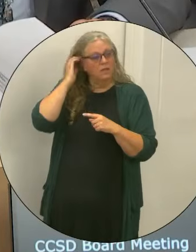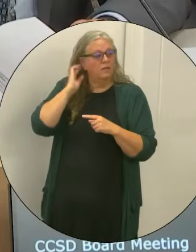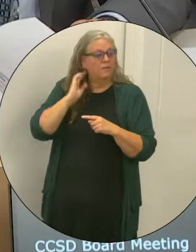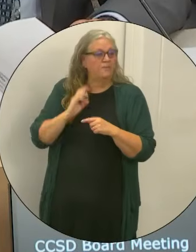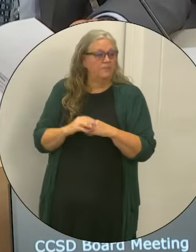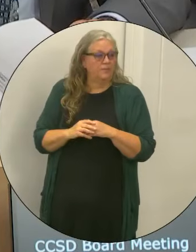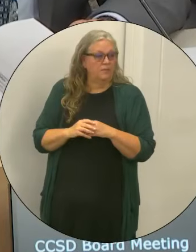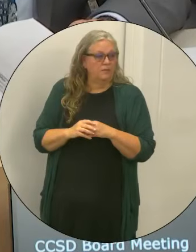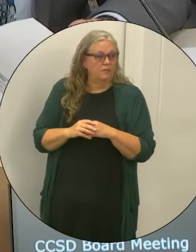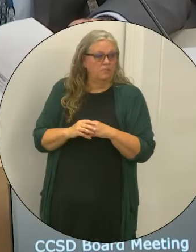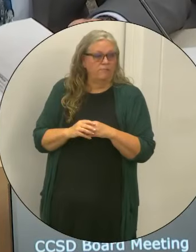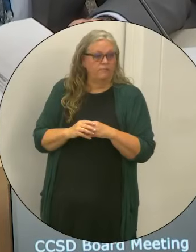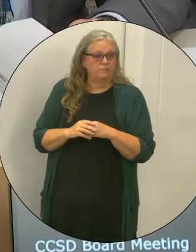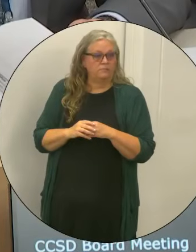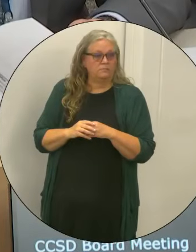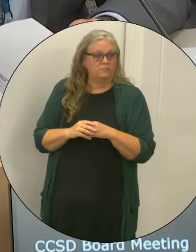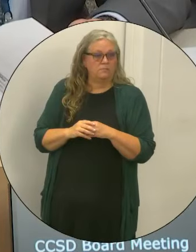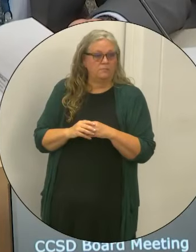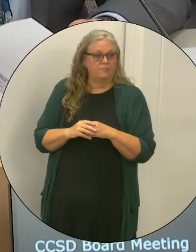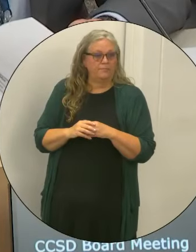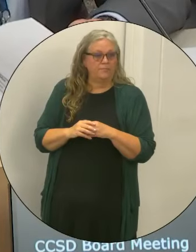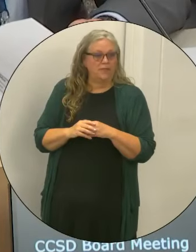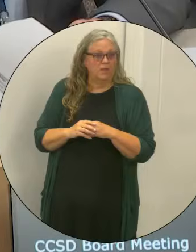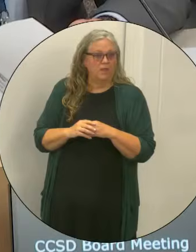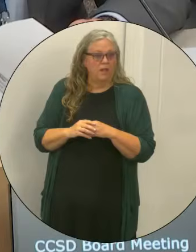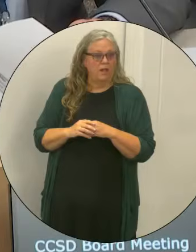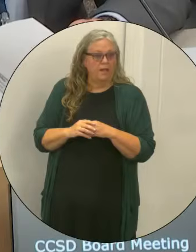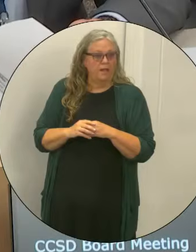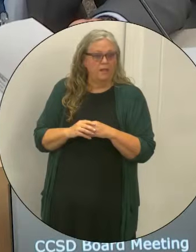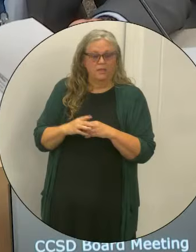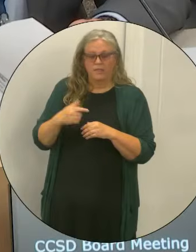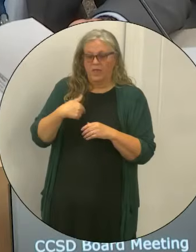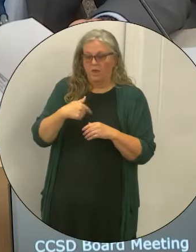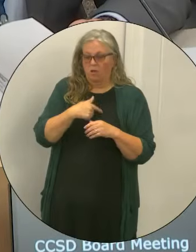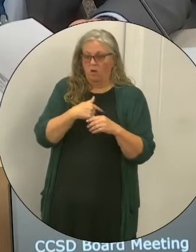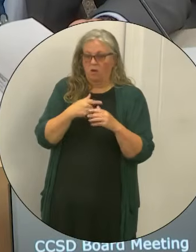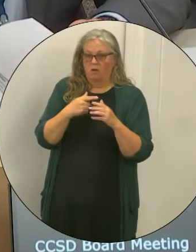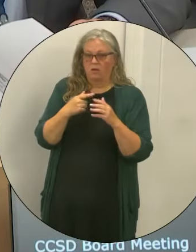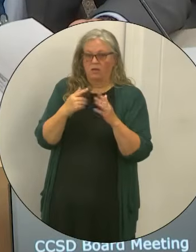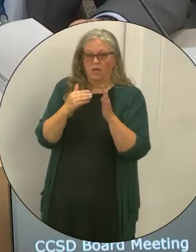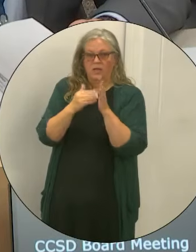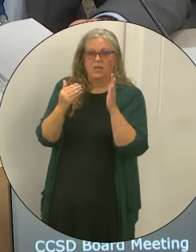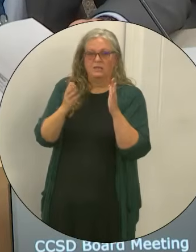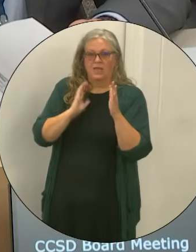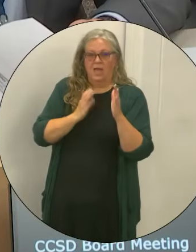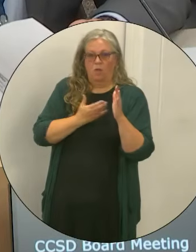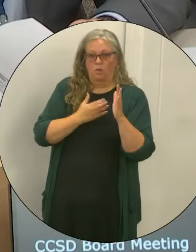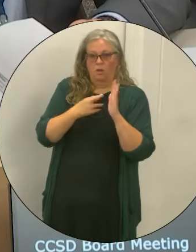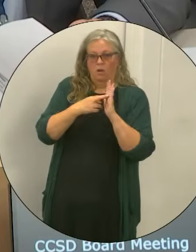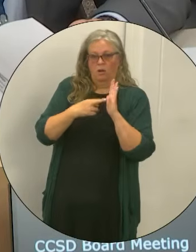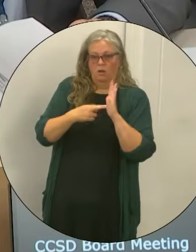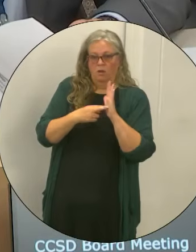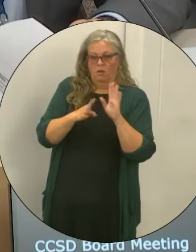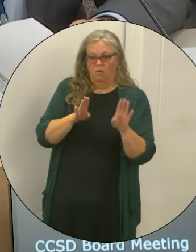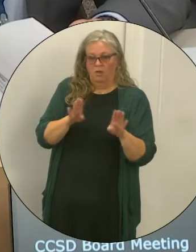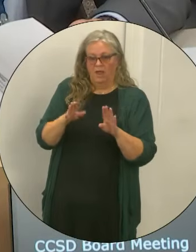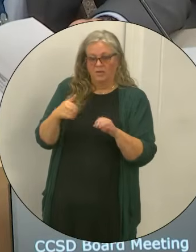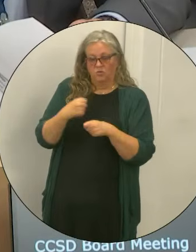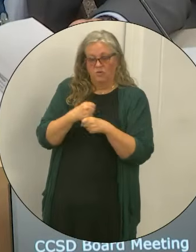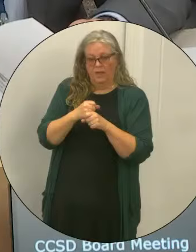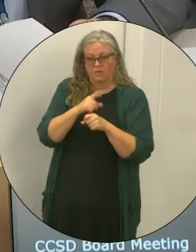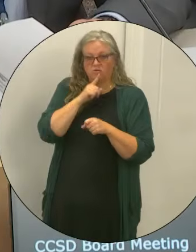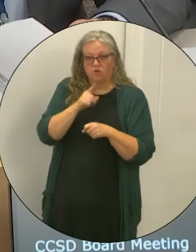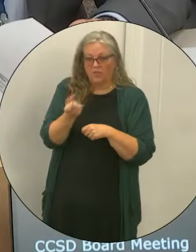in alignment with conflicts with our code of conduct, are not repeated. And then they